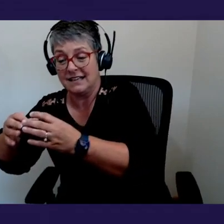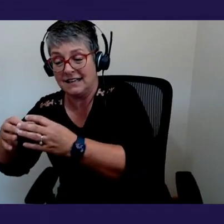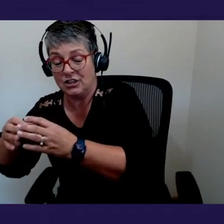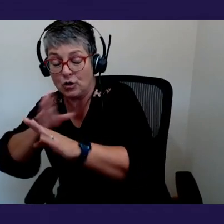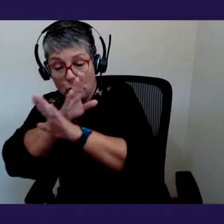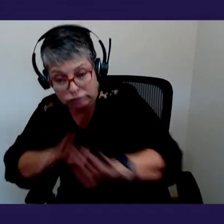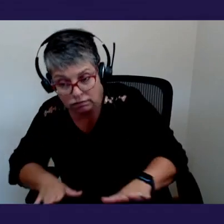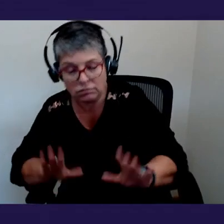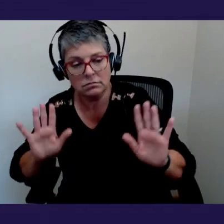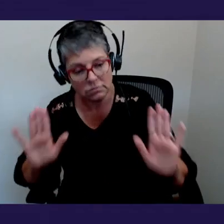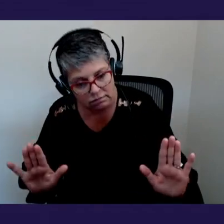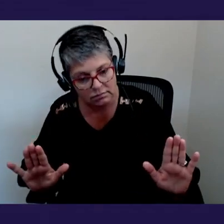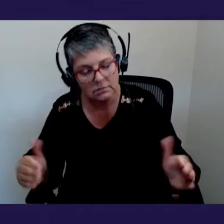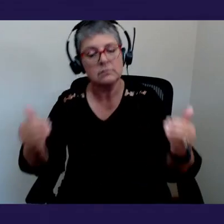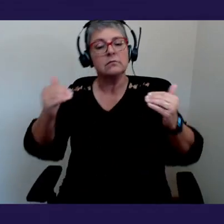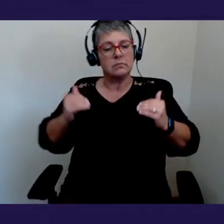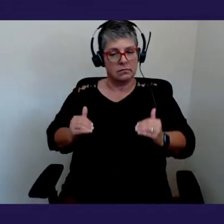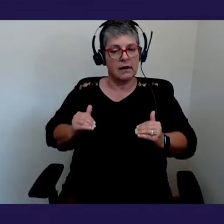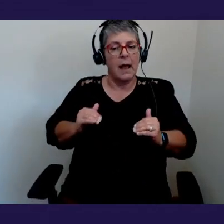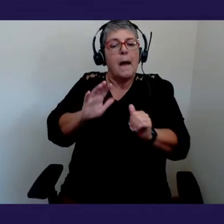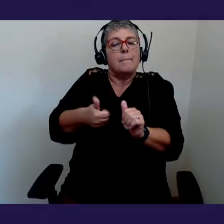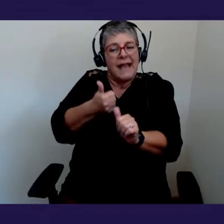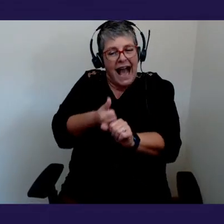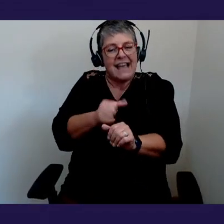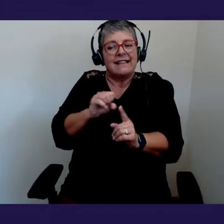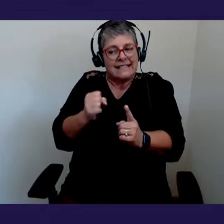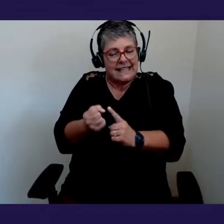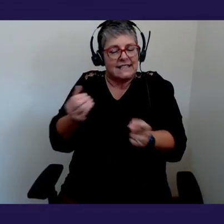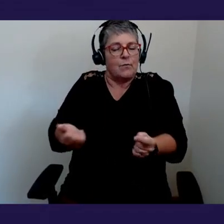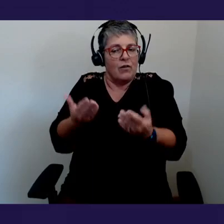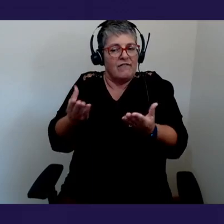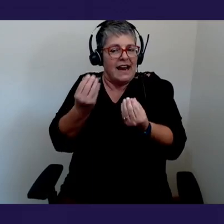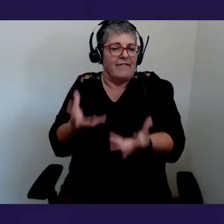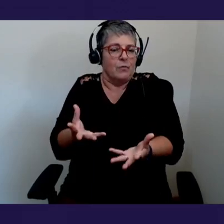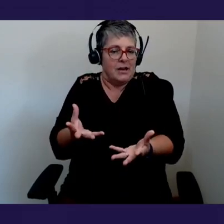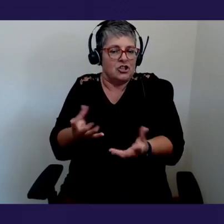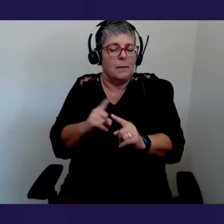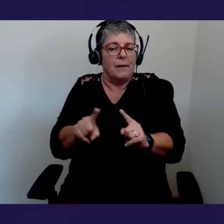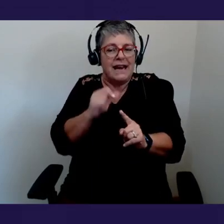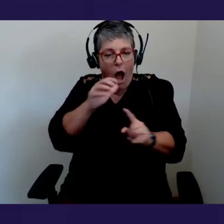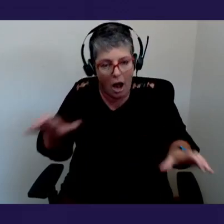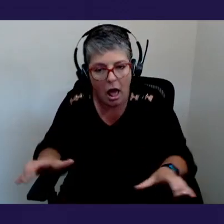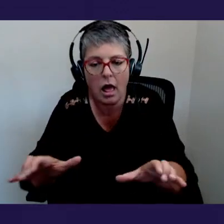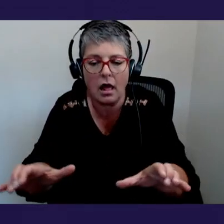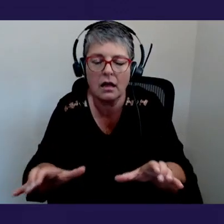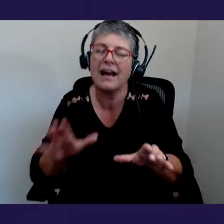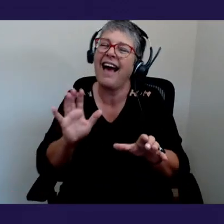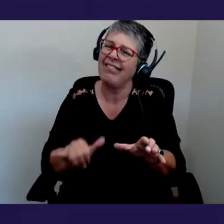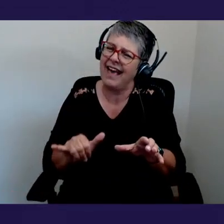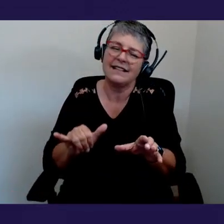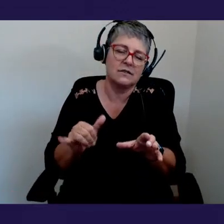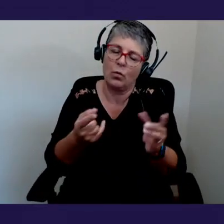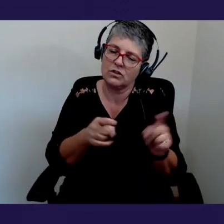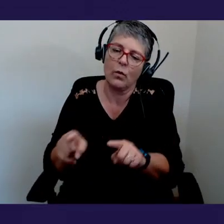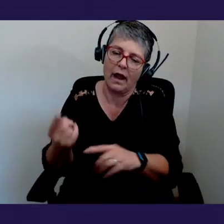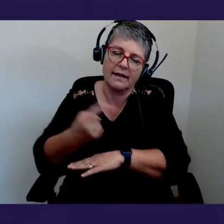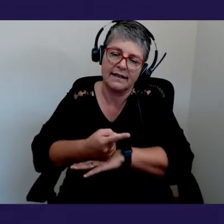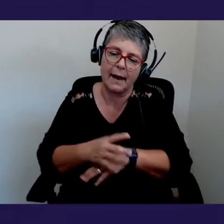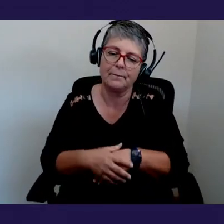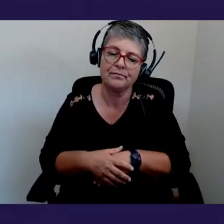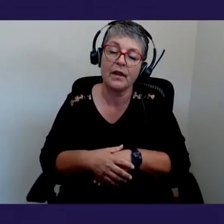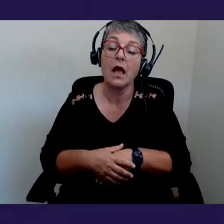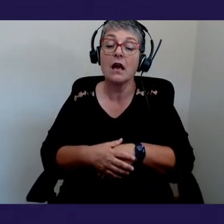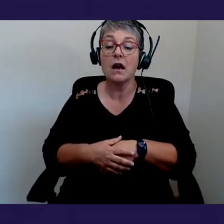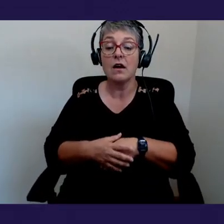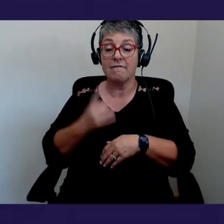passive observer, to be behind the scenes, just providing information? That's the landscape that we all exist in today. And for our part,